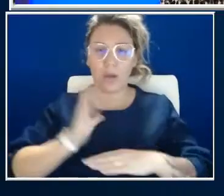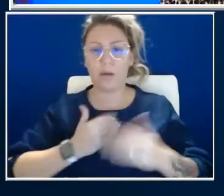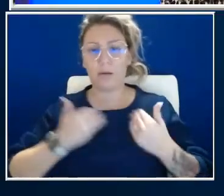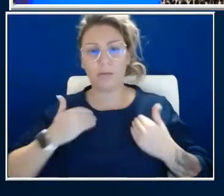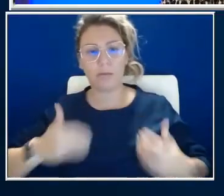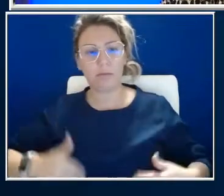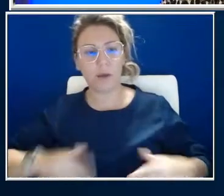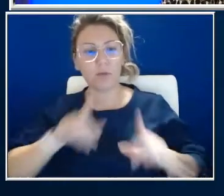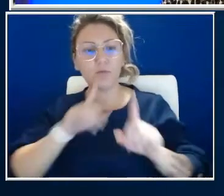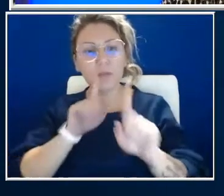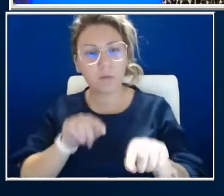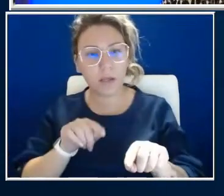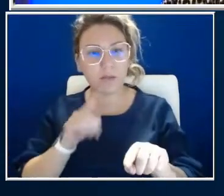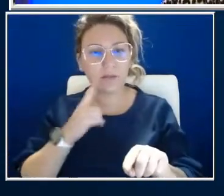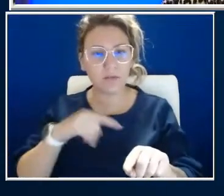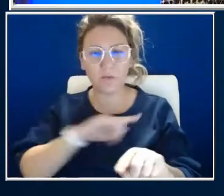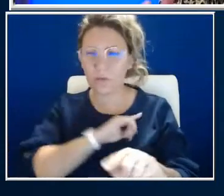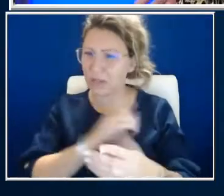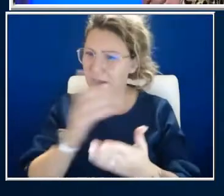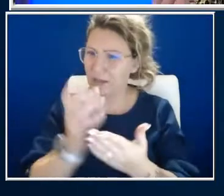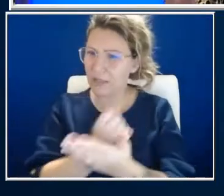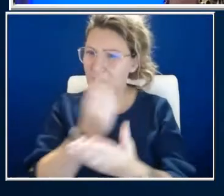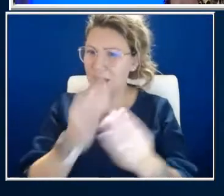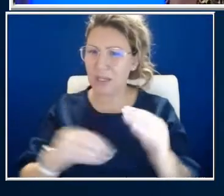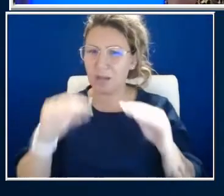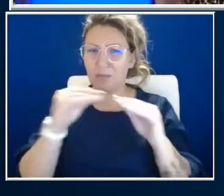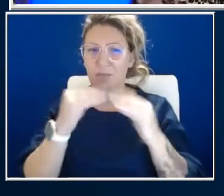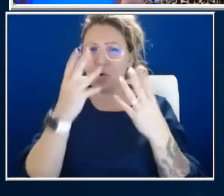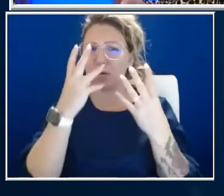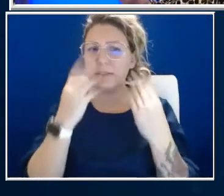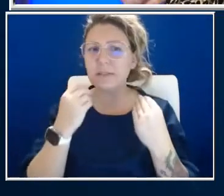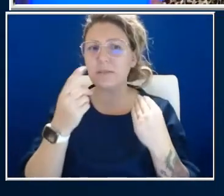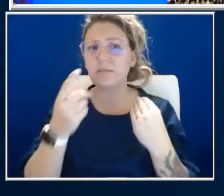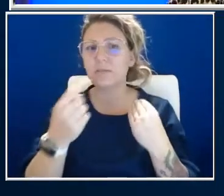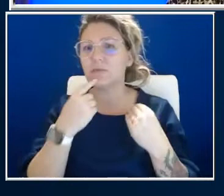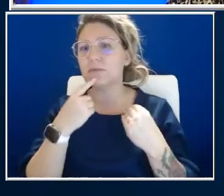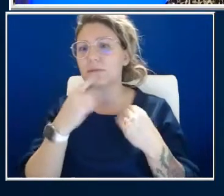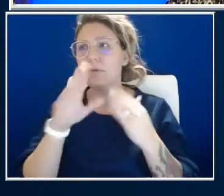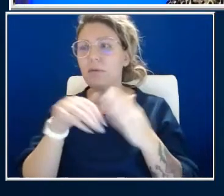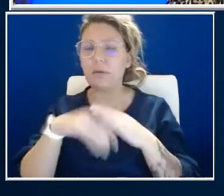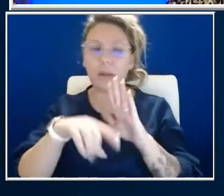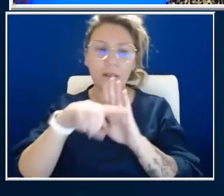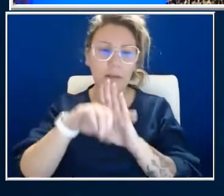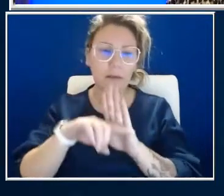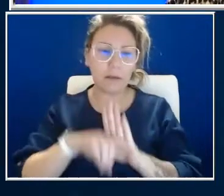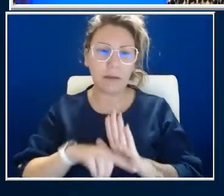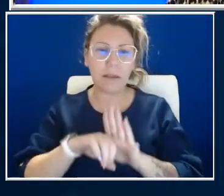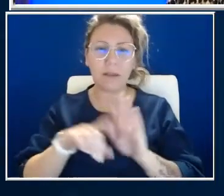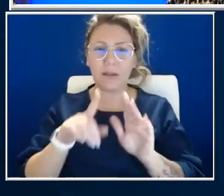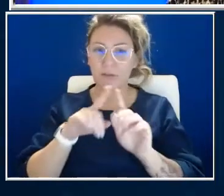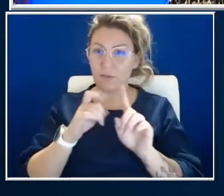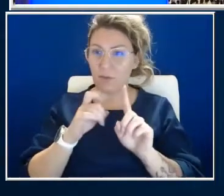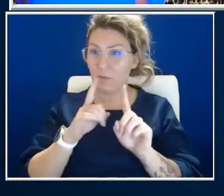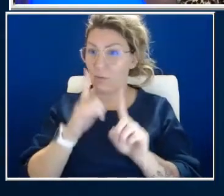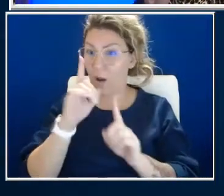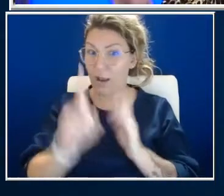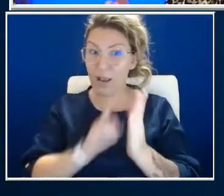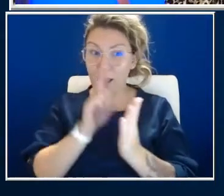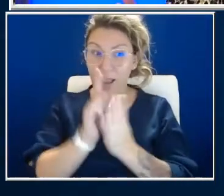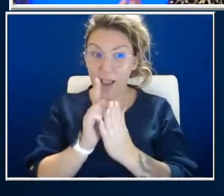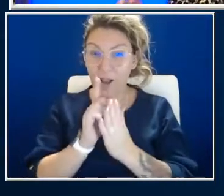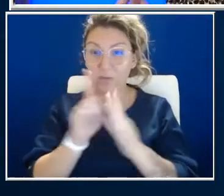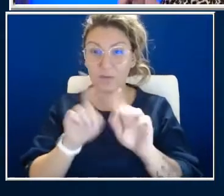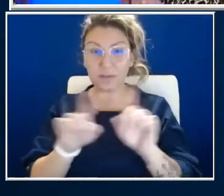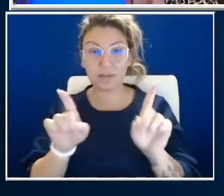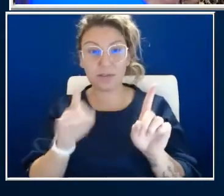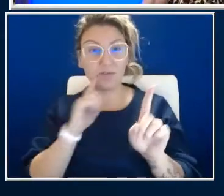are we really gaining more sleep? I mean, you say all these negative effects, and it's like just from 1 hour difference. That's hard to believe, but I believe